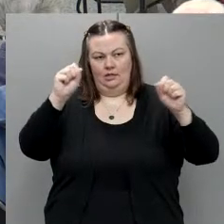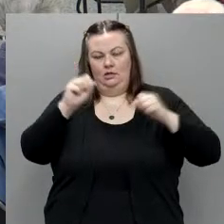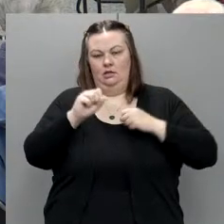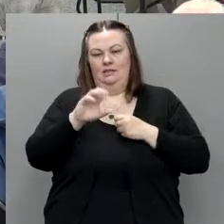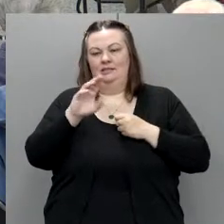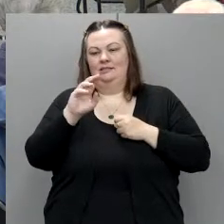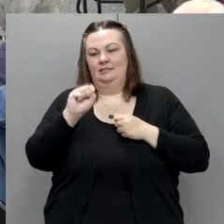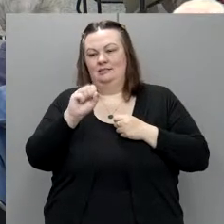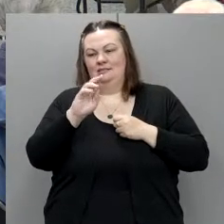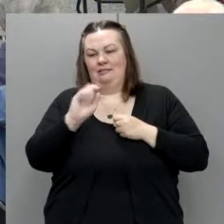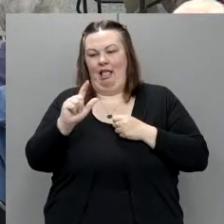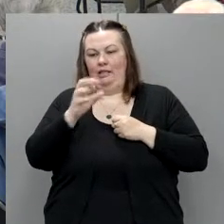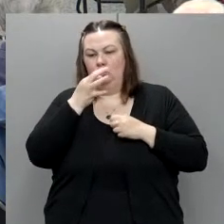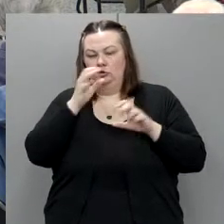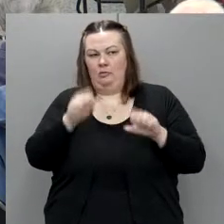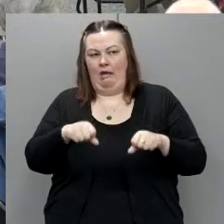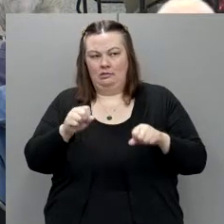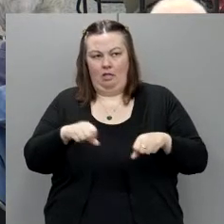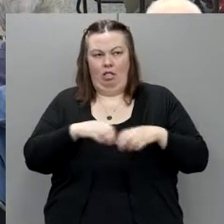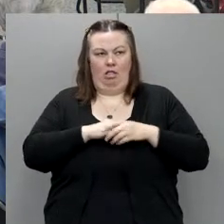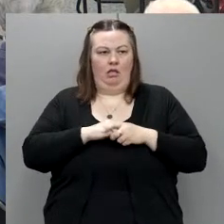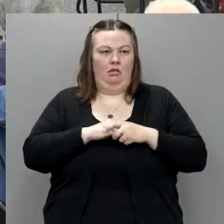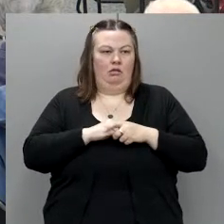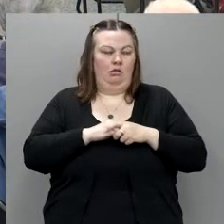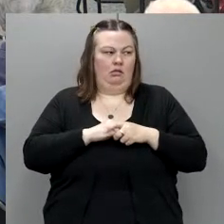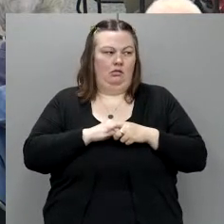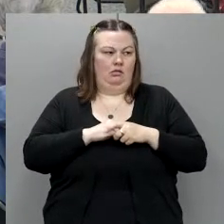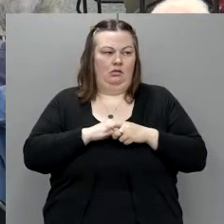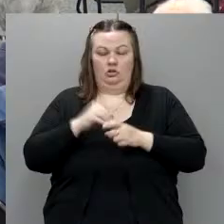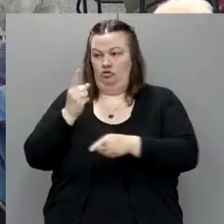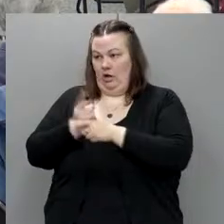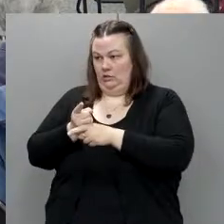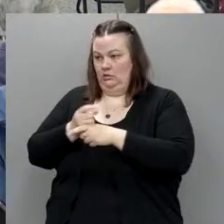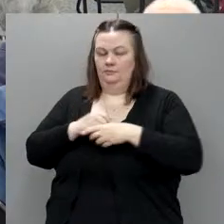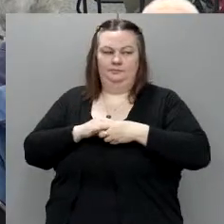Richardson Snell as soon as possible. Correct.